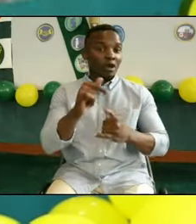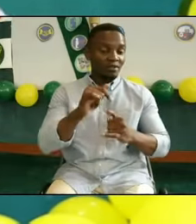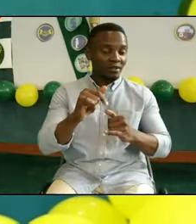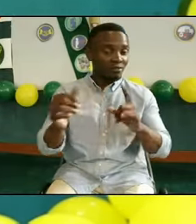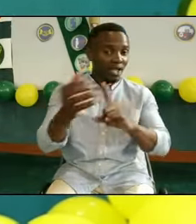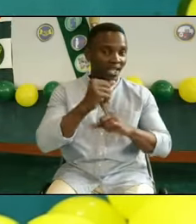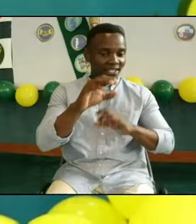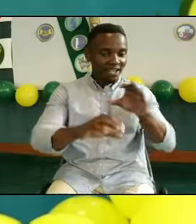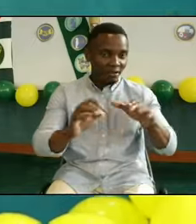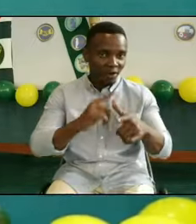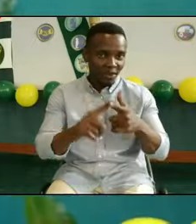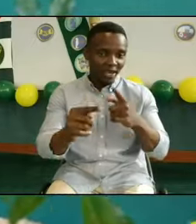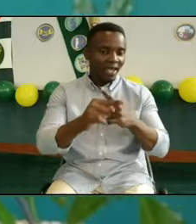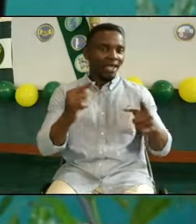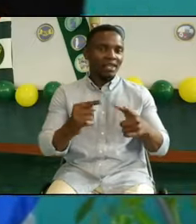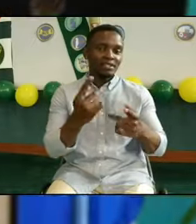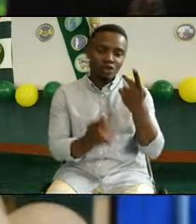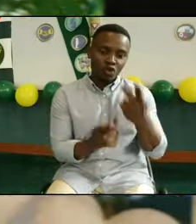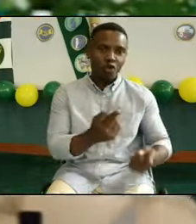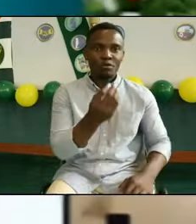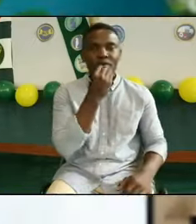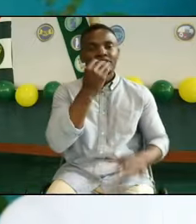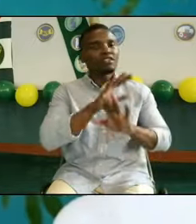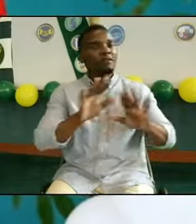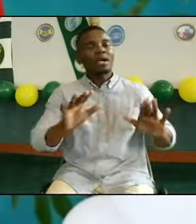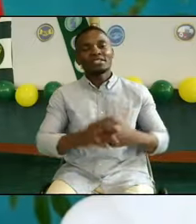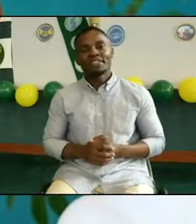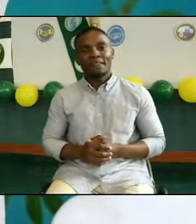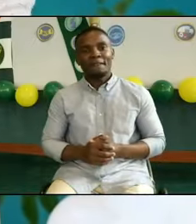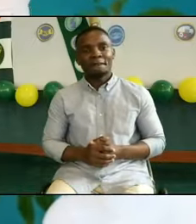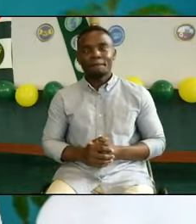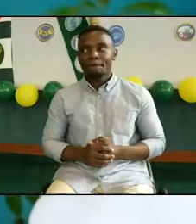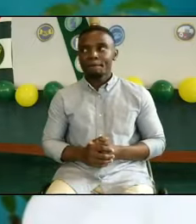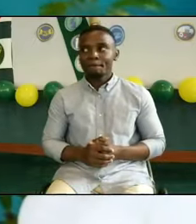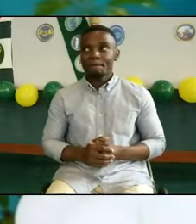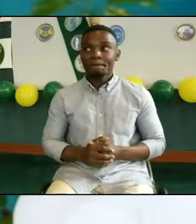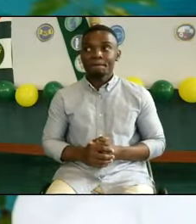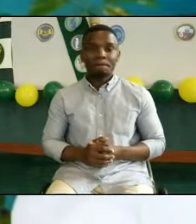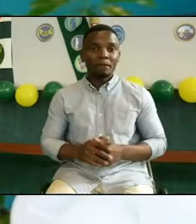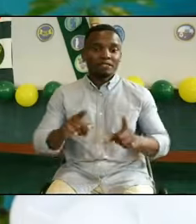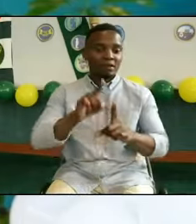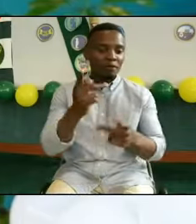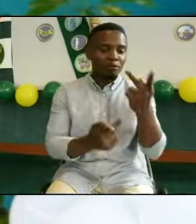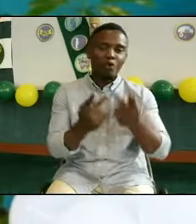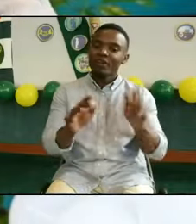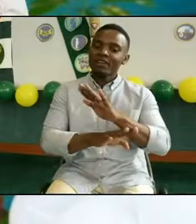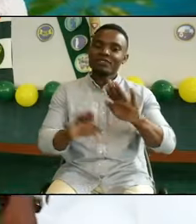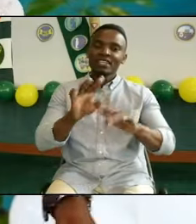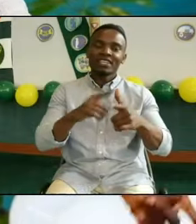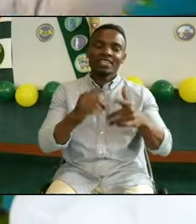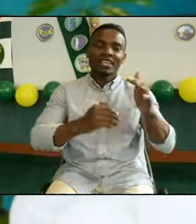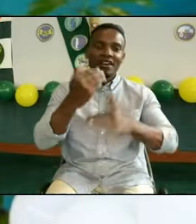he eats. Any animal he brought from the bush, that very day, he cooks everything. When he finished eating,